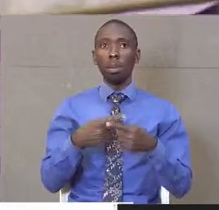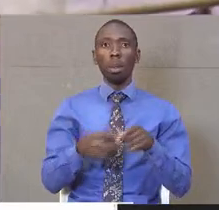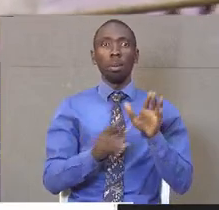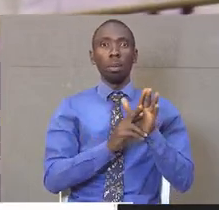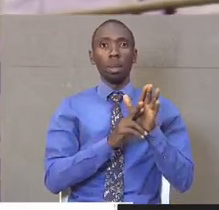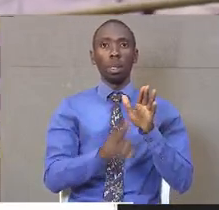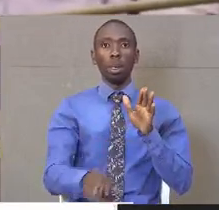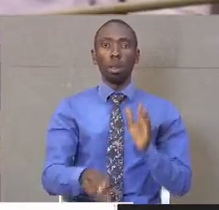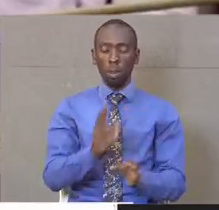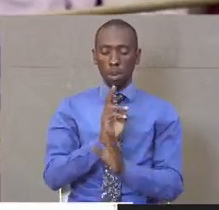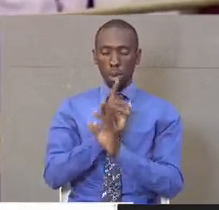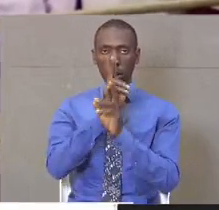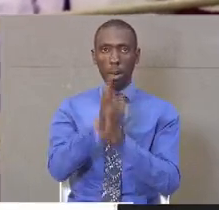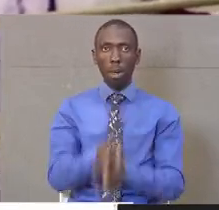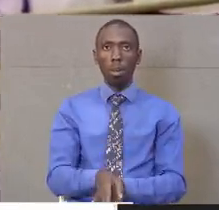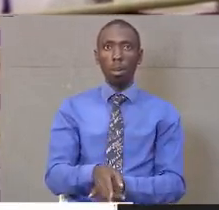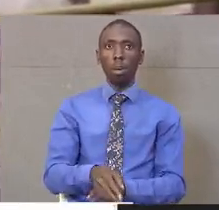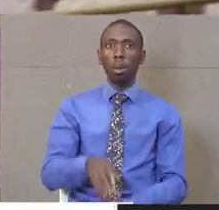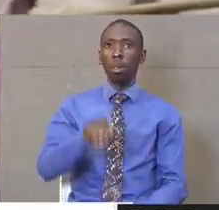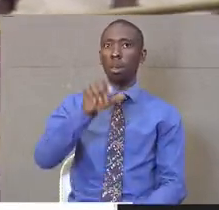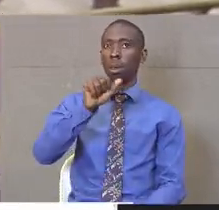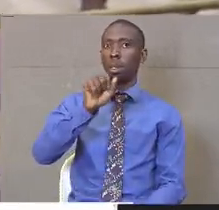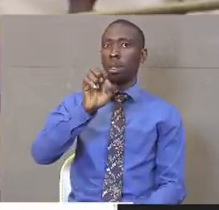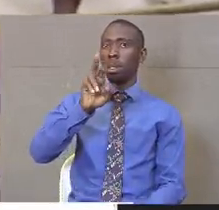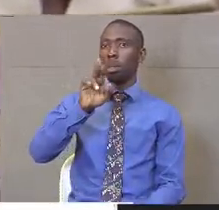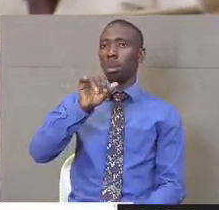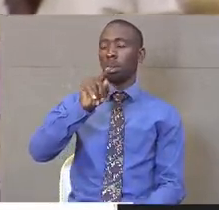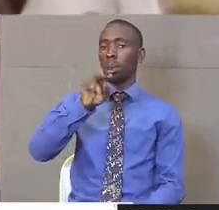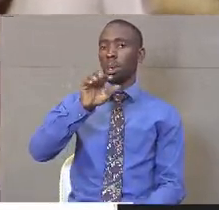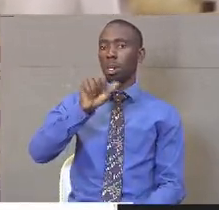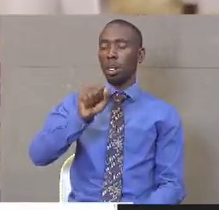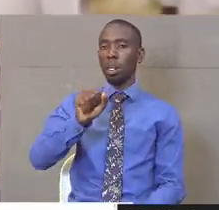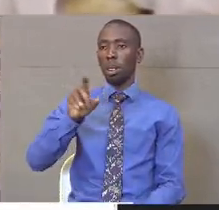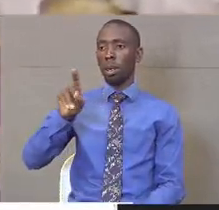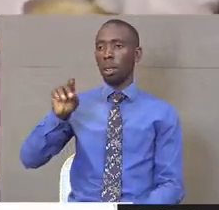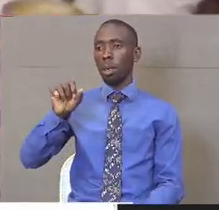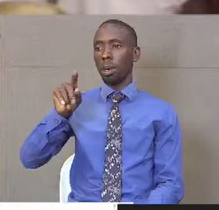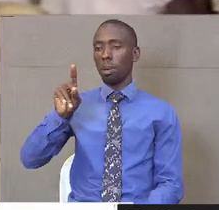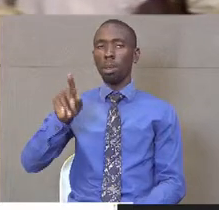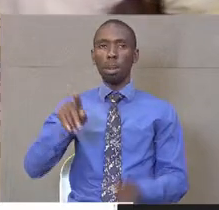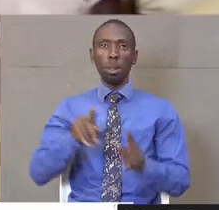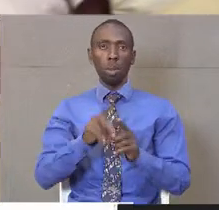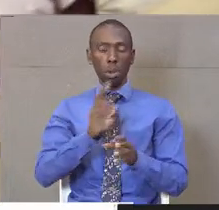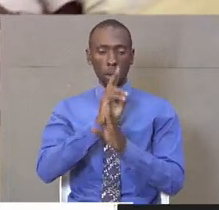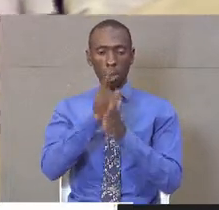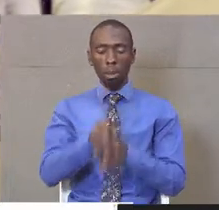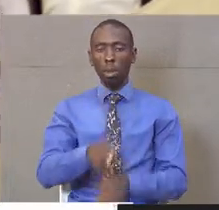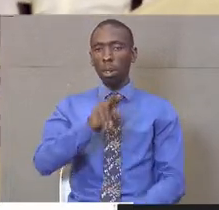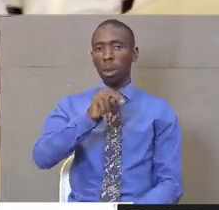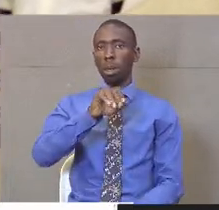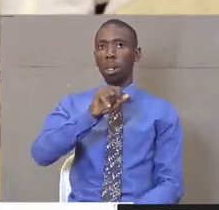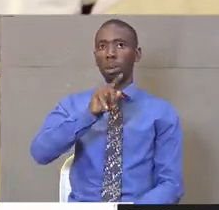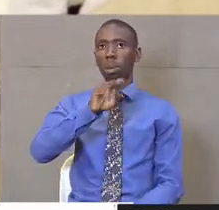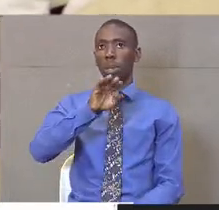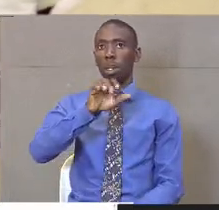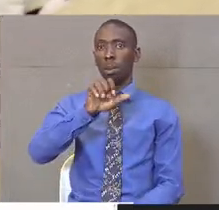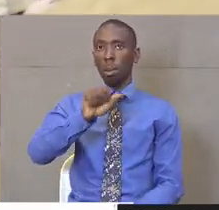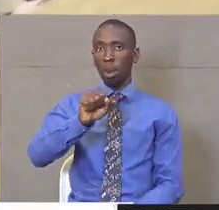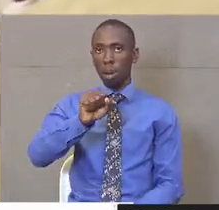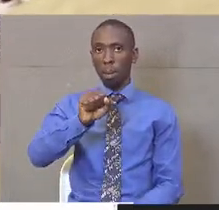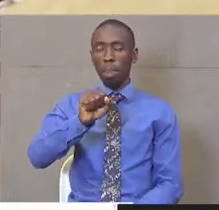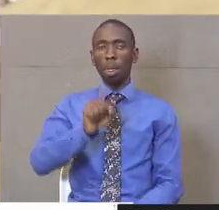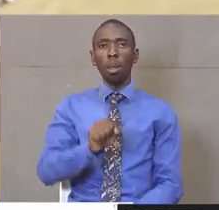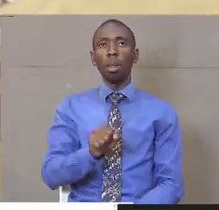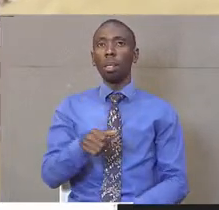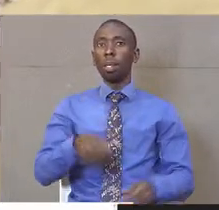by Honorable Seru Kenya David and Honorable Naluima. Honorable Naluima,